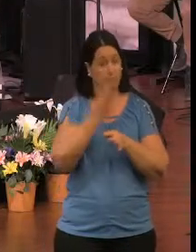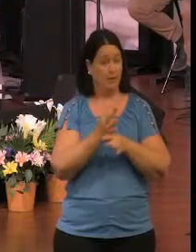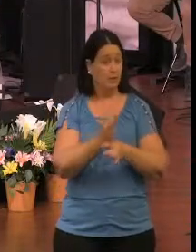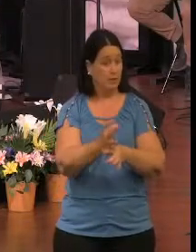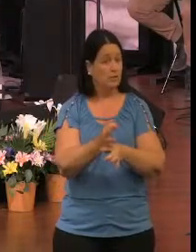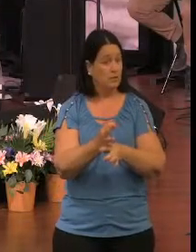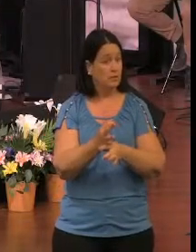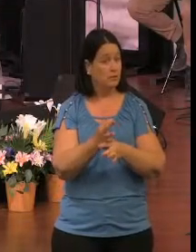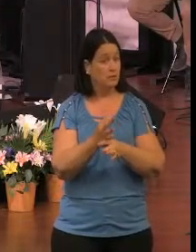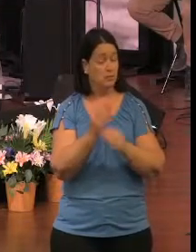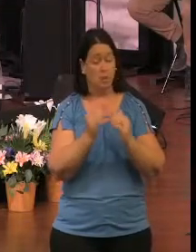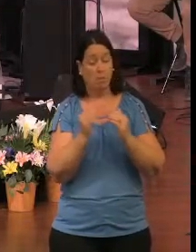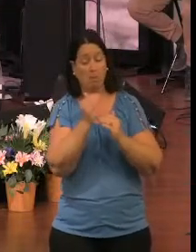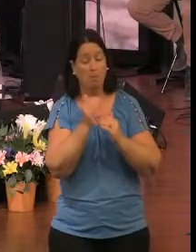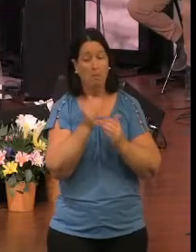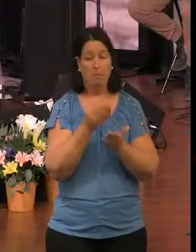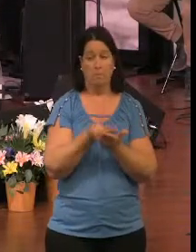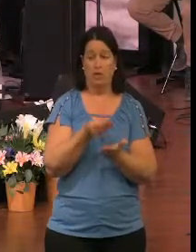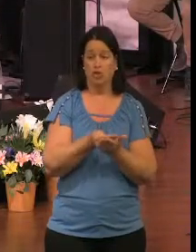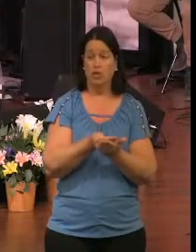still ahead of budget.